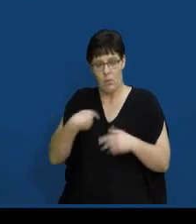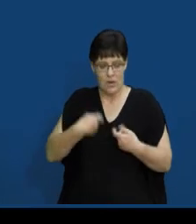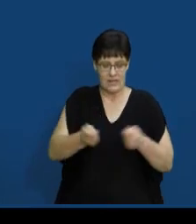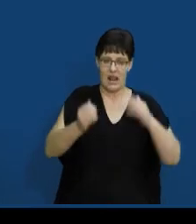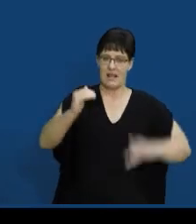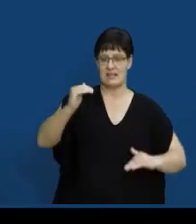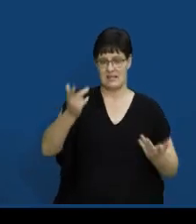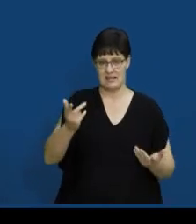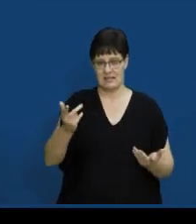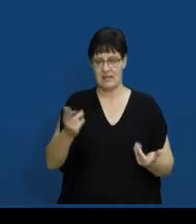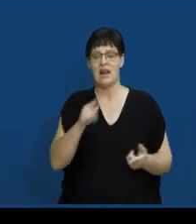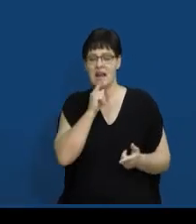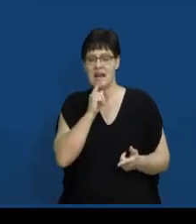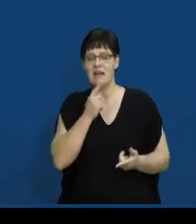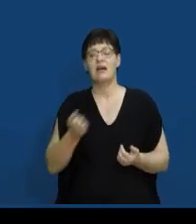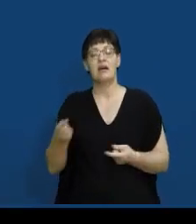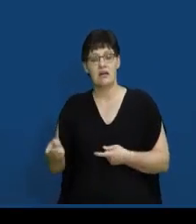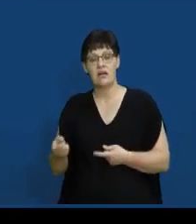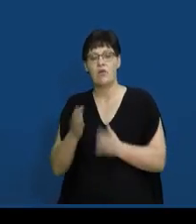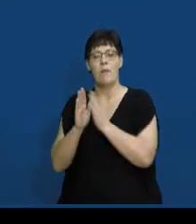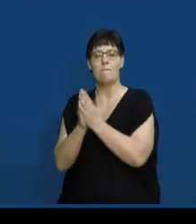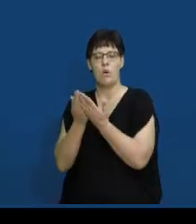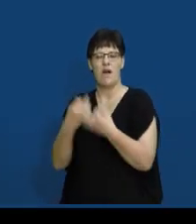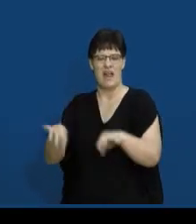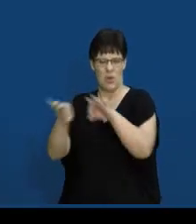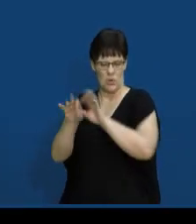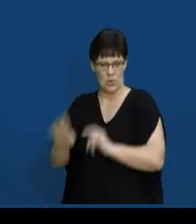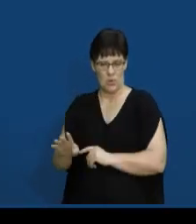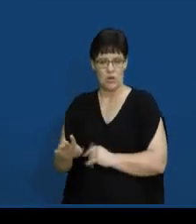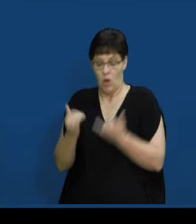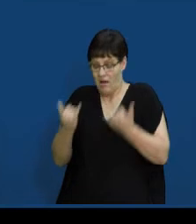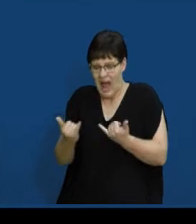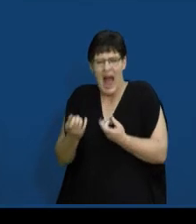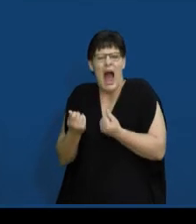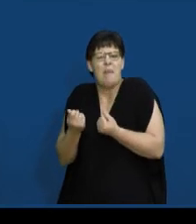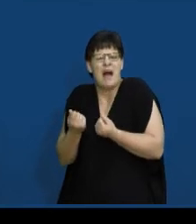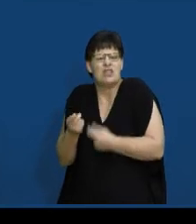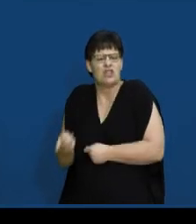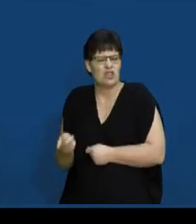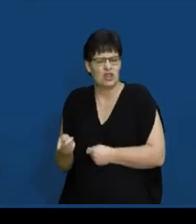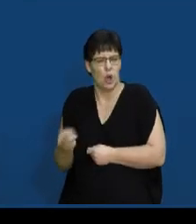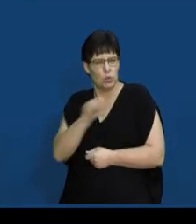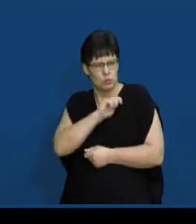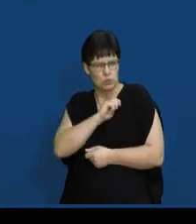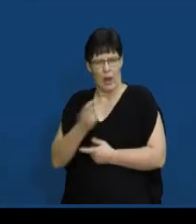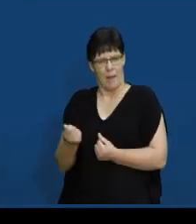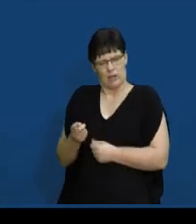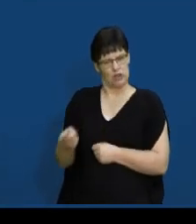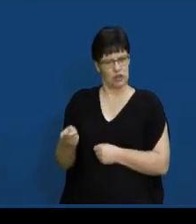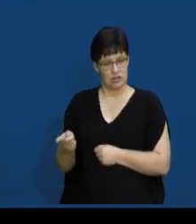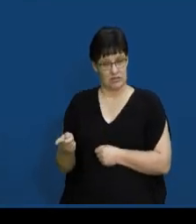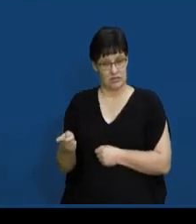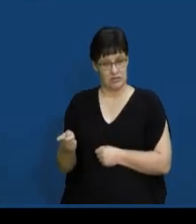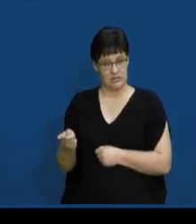value also referred to sometimes as the book value. That means the current market value of the asset.